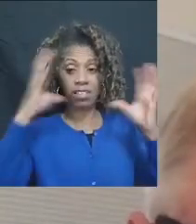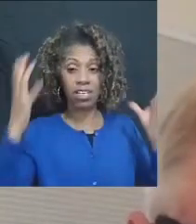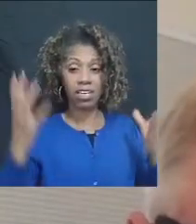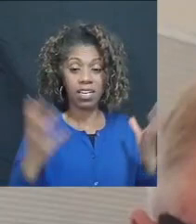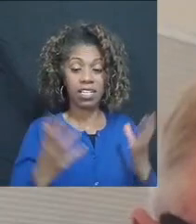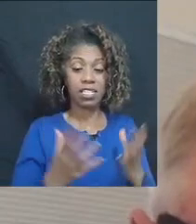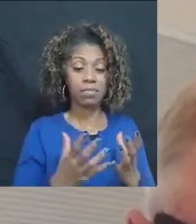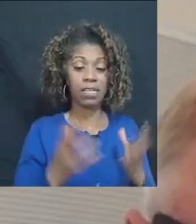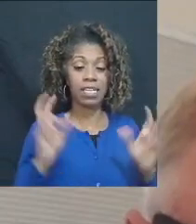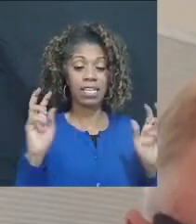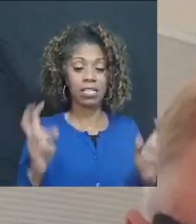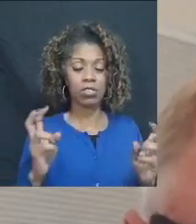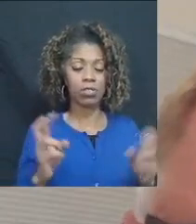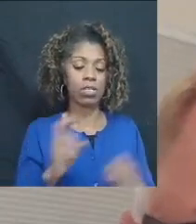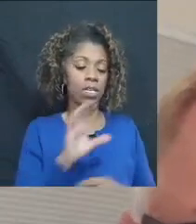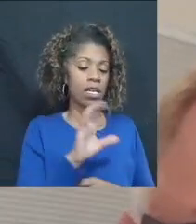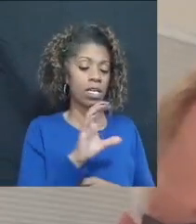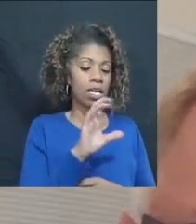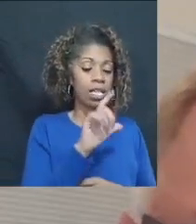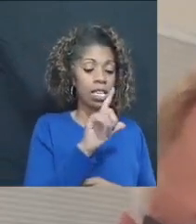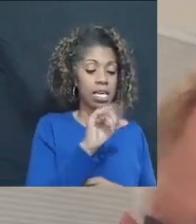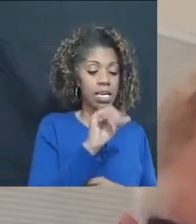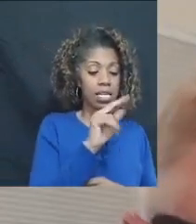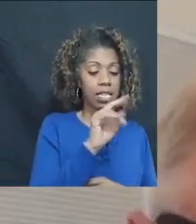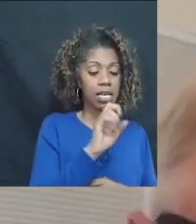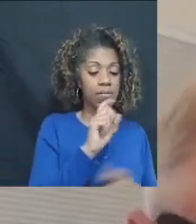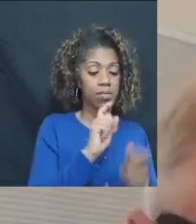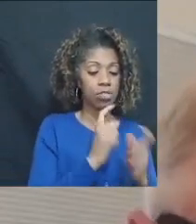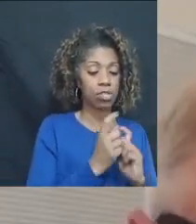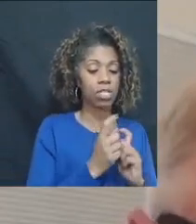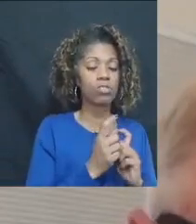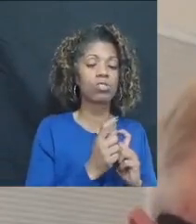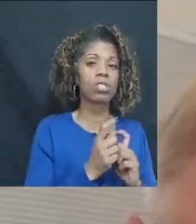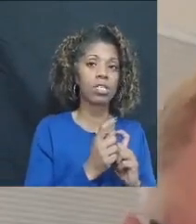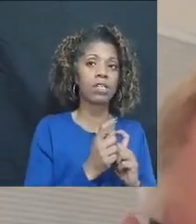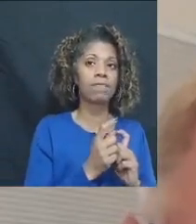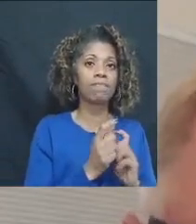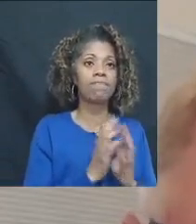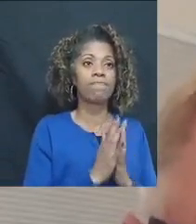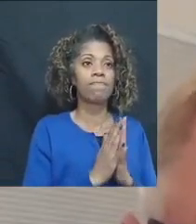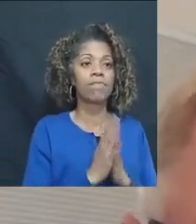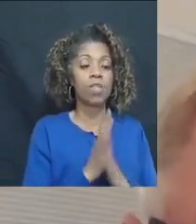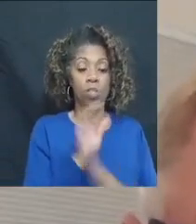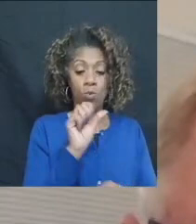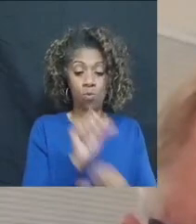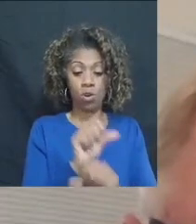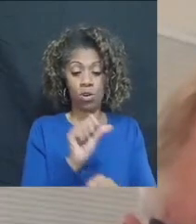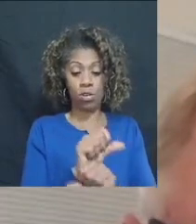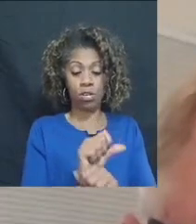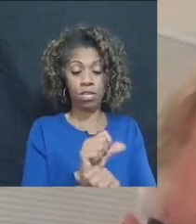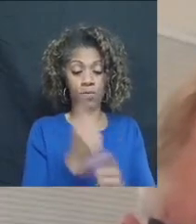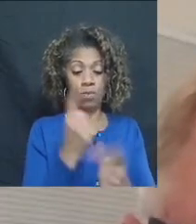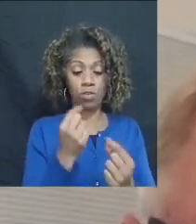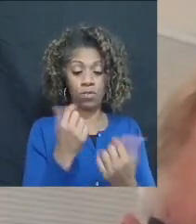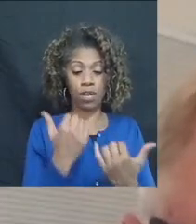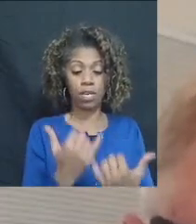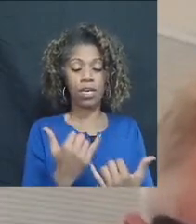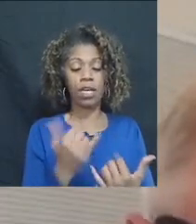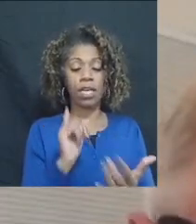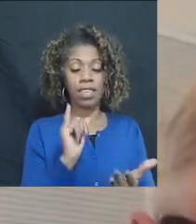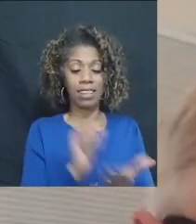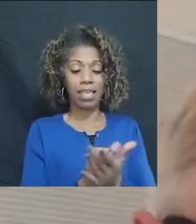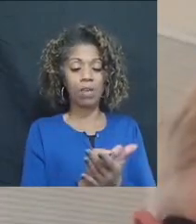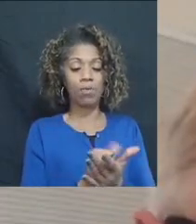change. I think there's probably the lessons will come from our work that we're doing with Kresge, with the local health departments on that. We've got to be